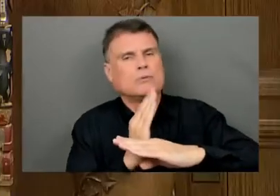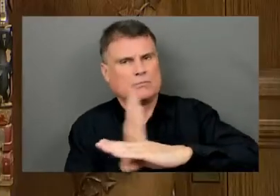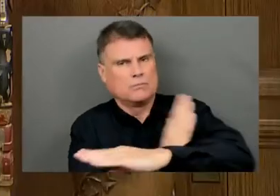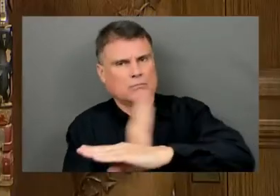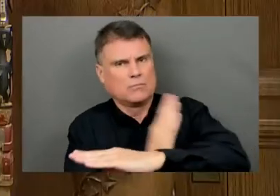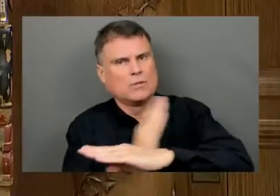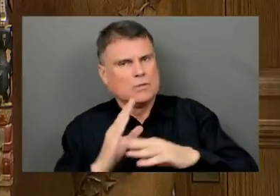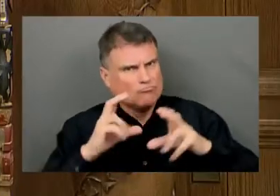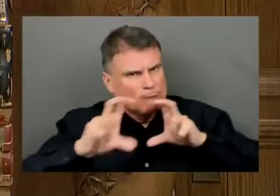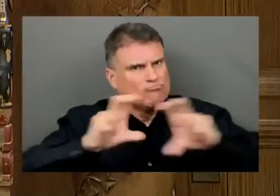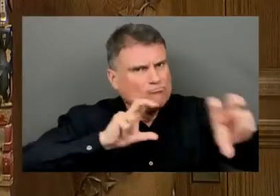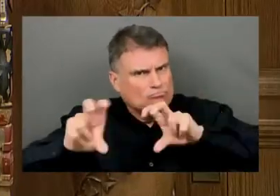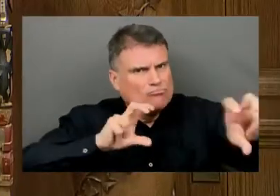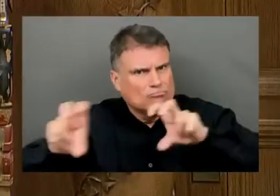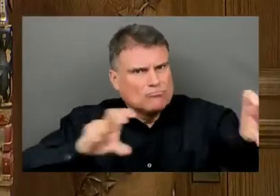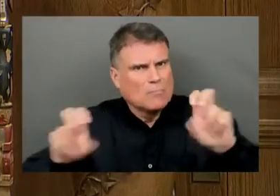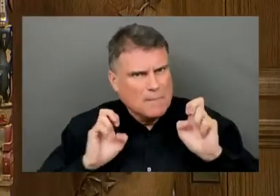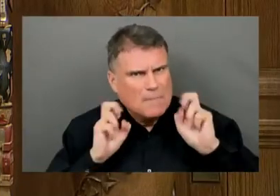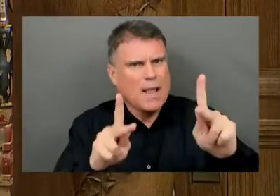Kelowna Mission supplemental.